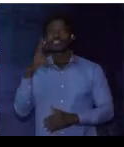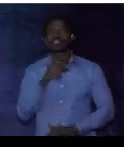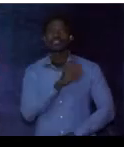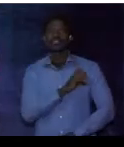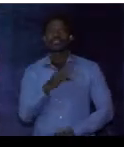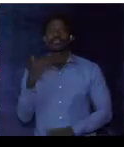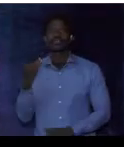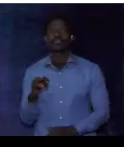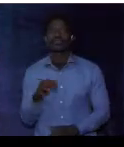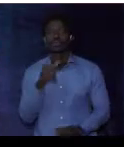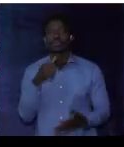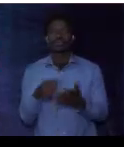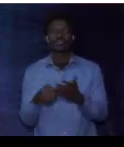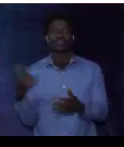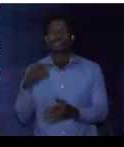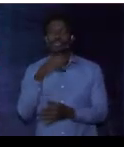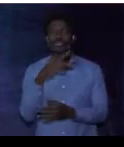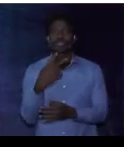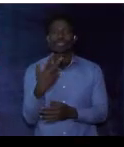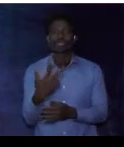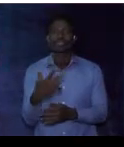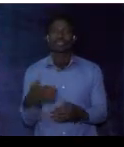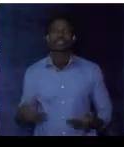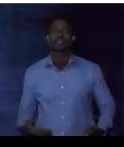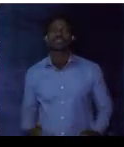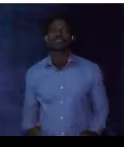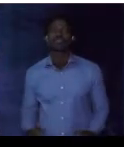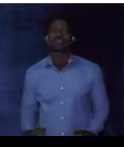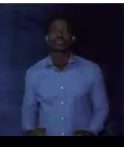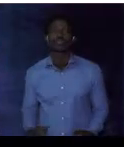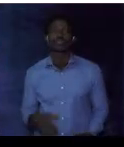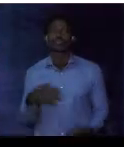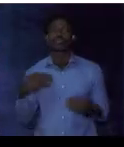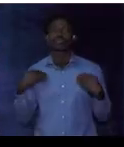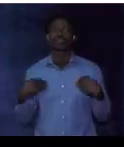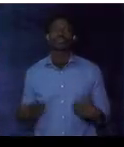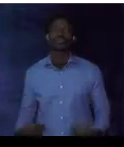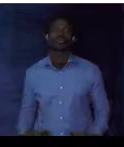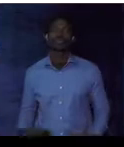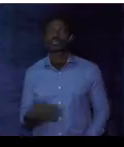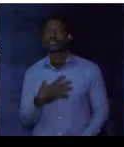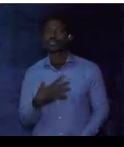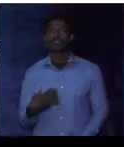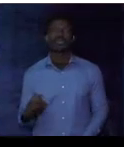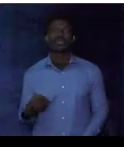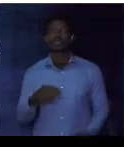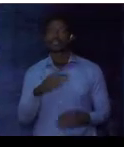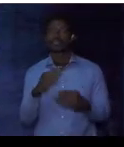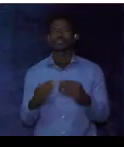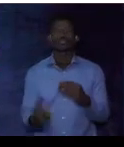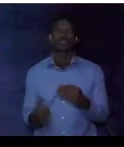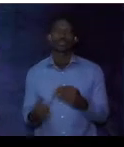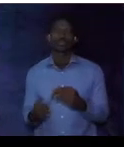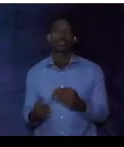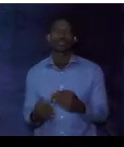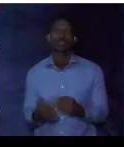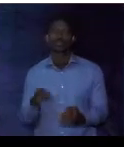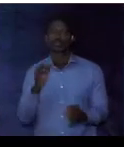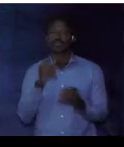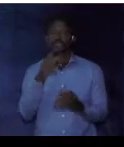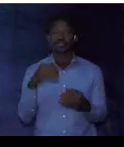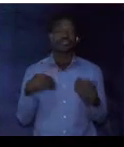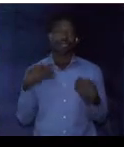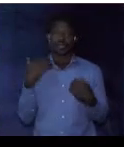an essay. There are 3. The introduction, the body, and the